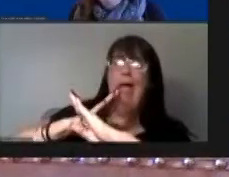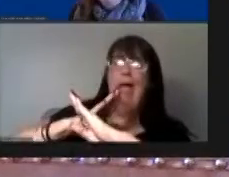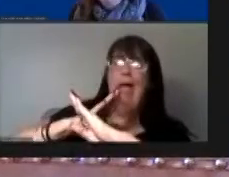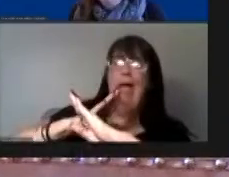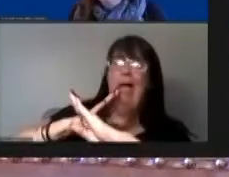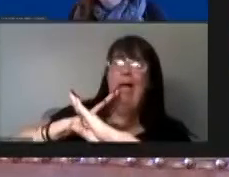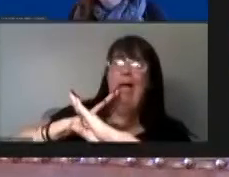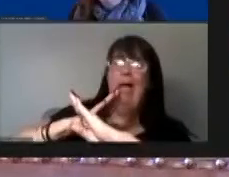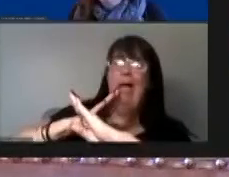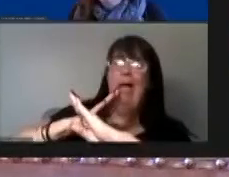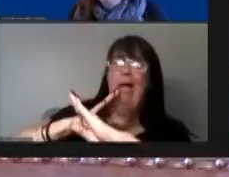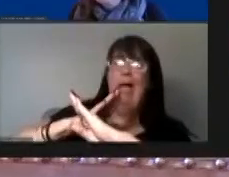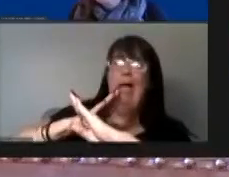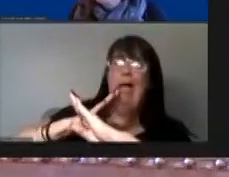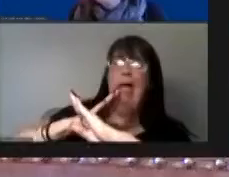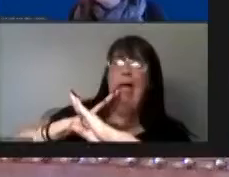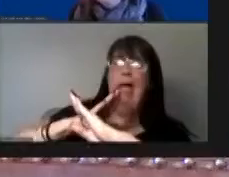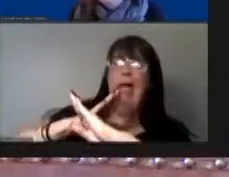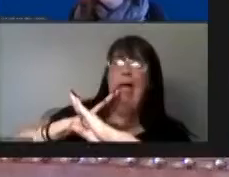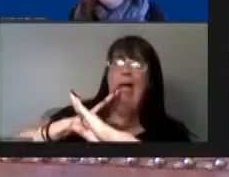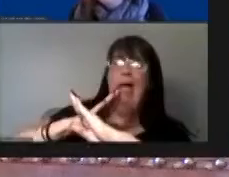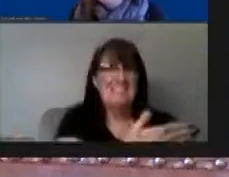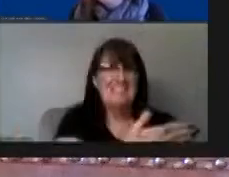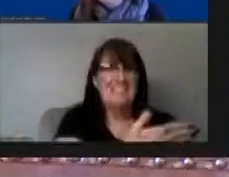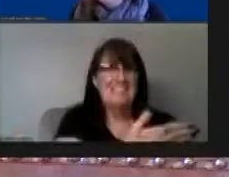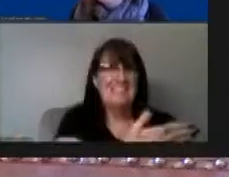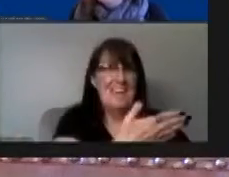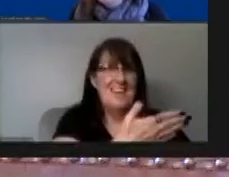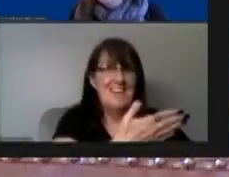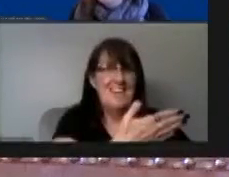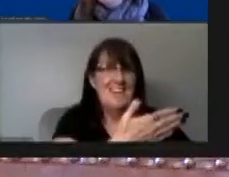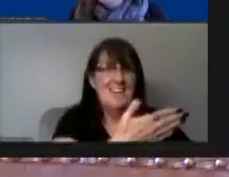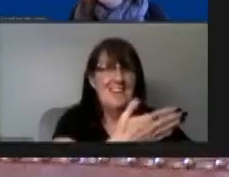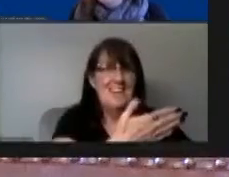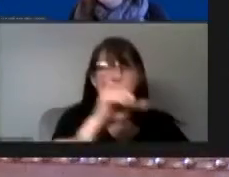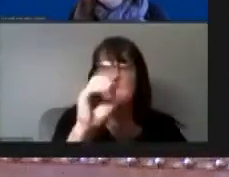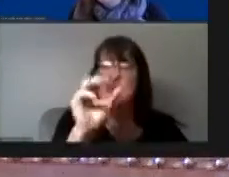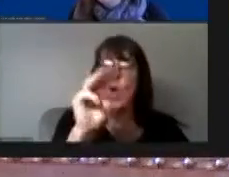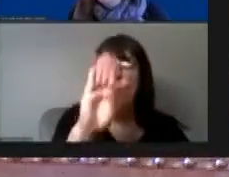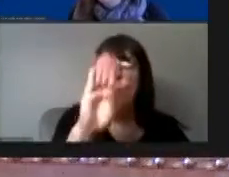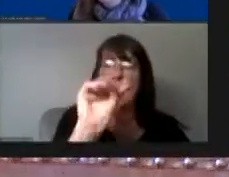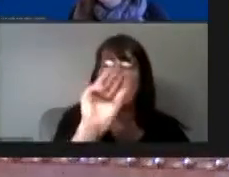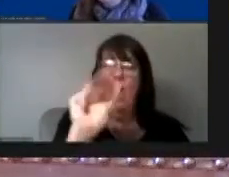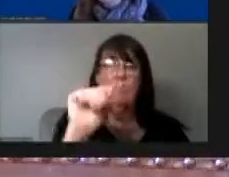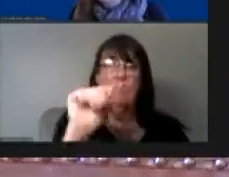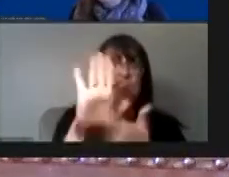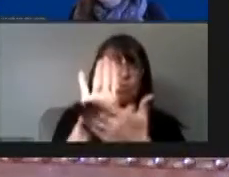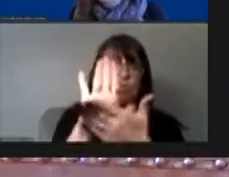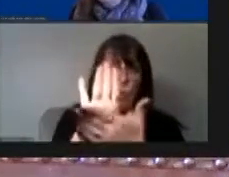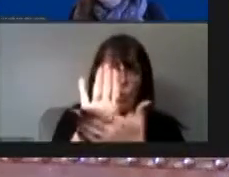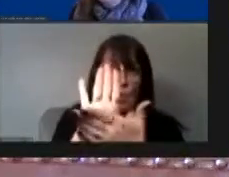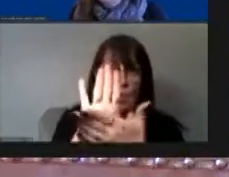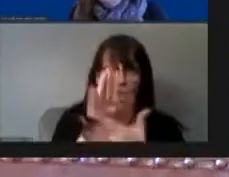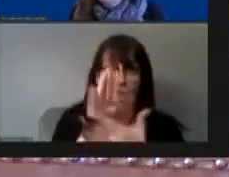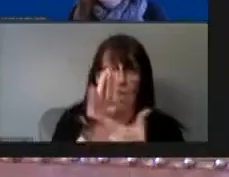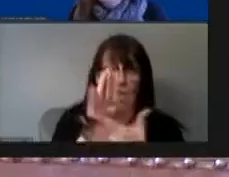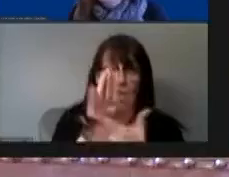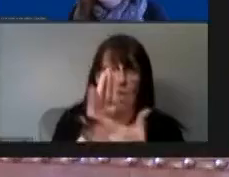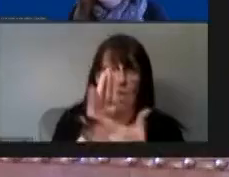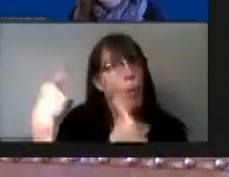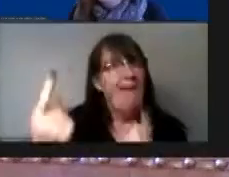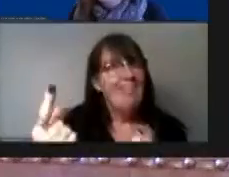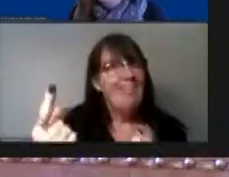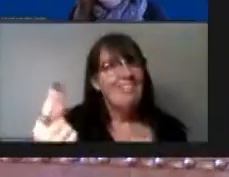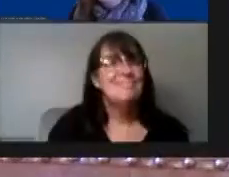My son used to go to his Obama school now, but he went there for a while. I